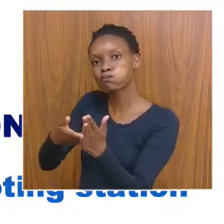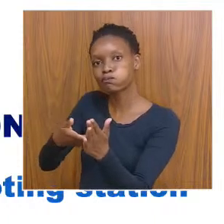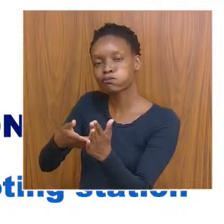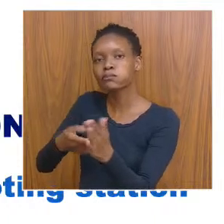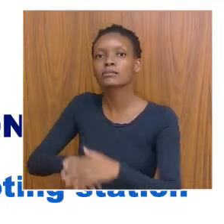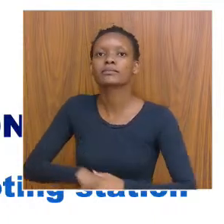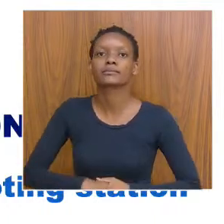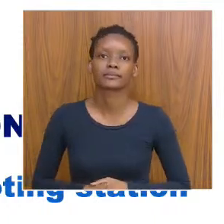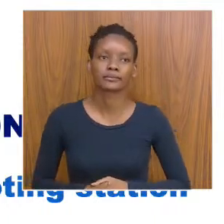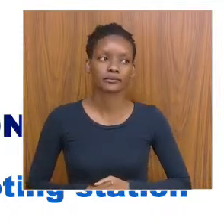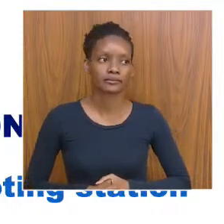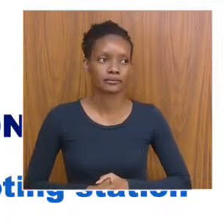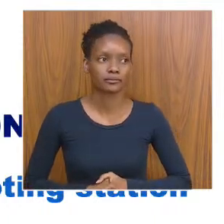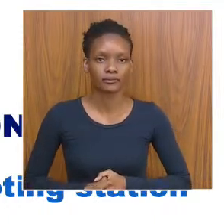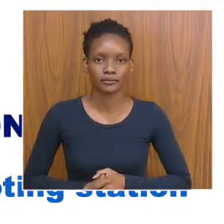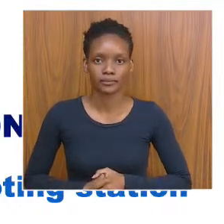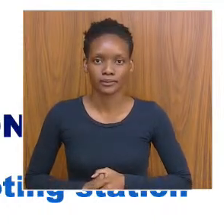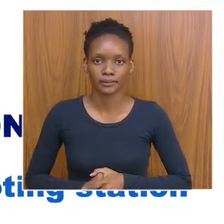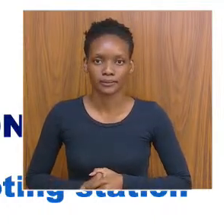statement.